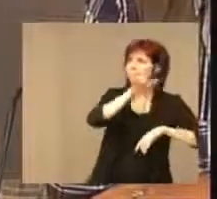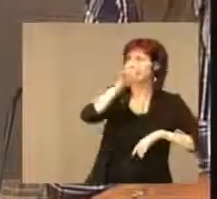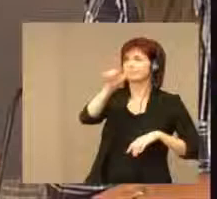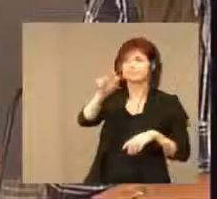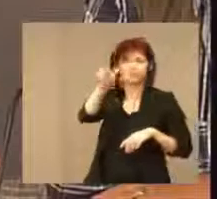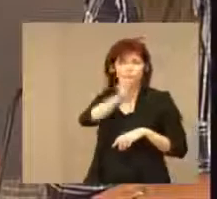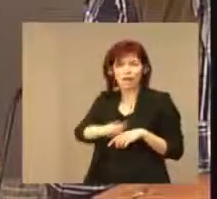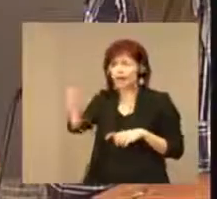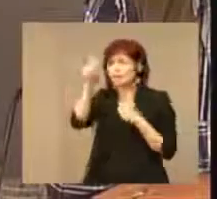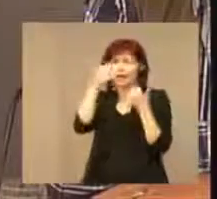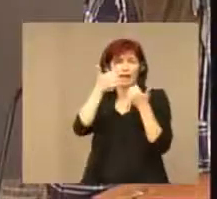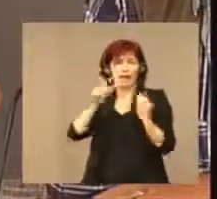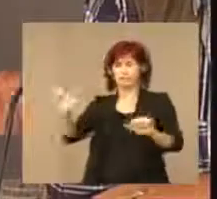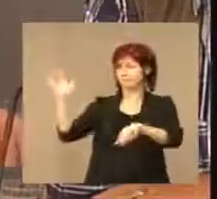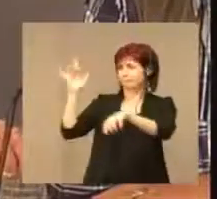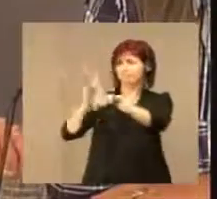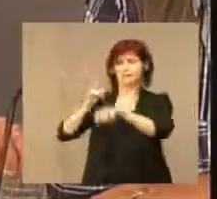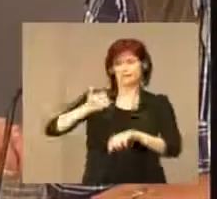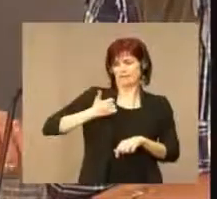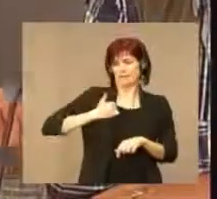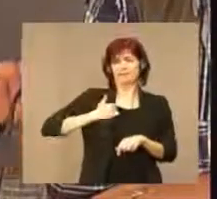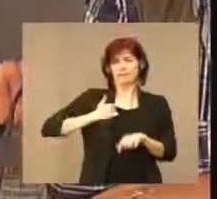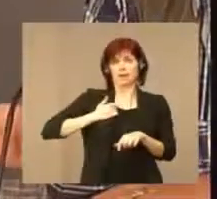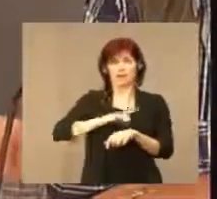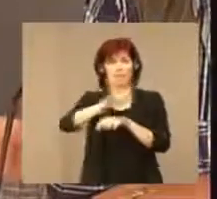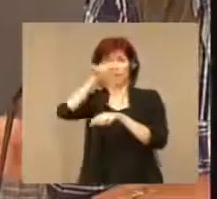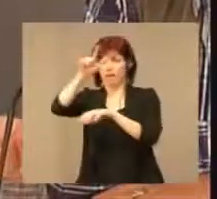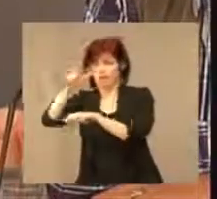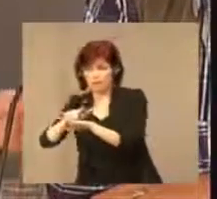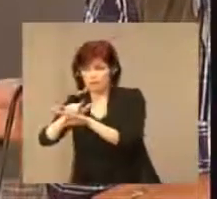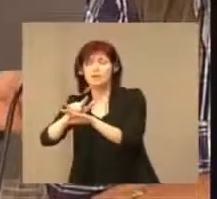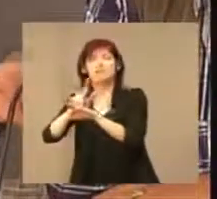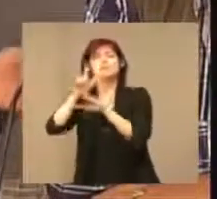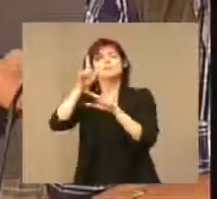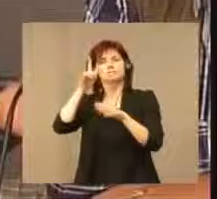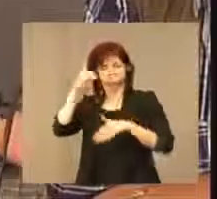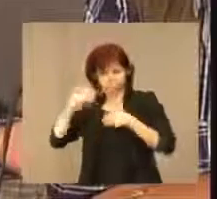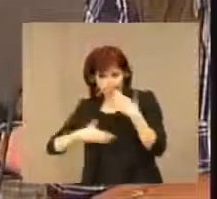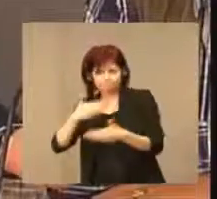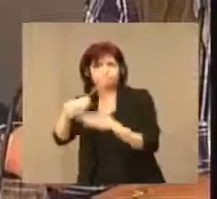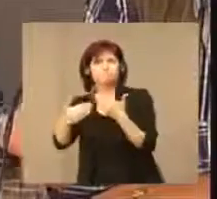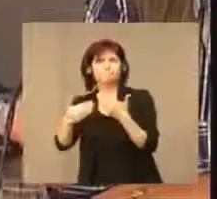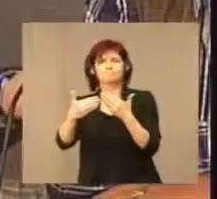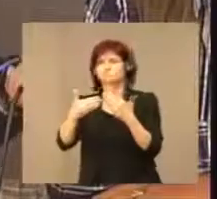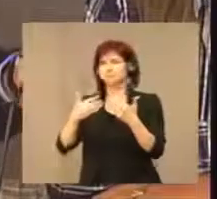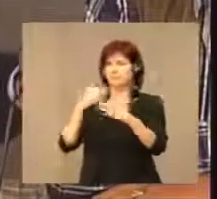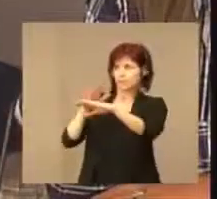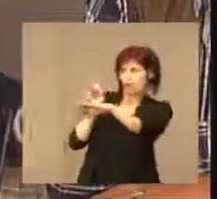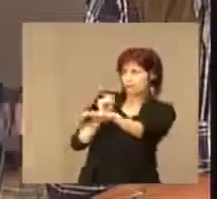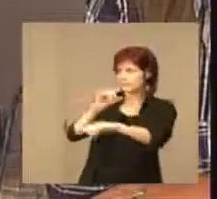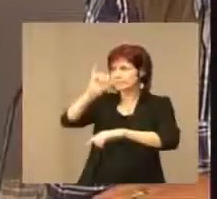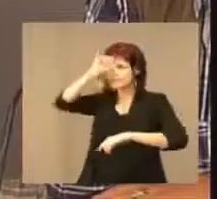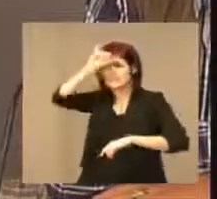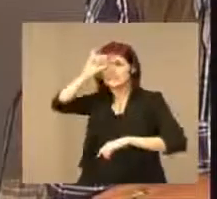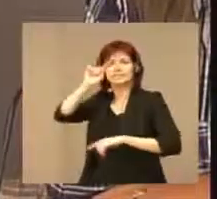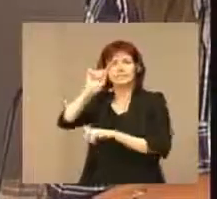to anywhere else in Canada, get off that plane, go through that airport, get a city taxi, and make it to